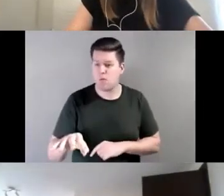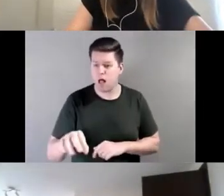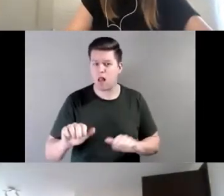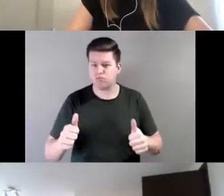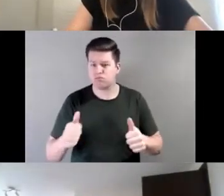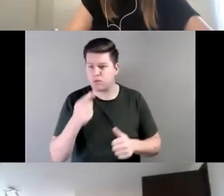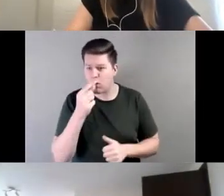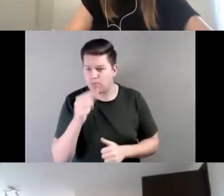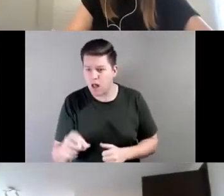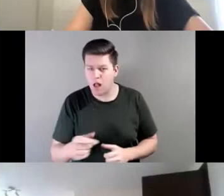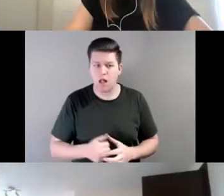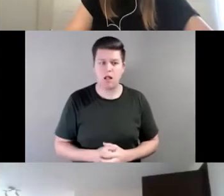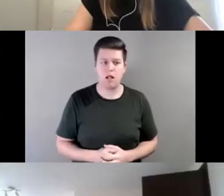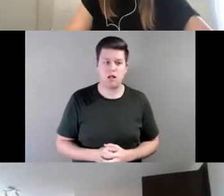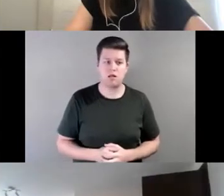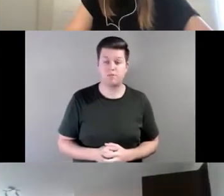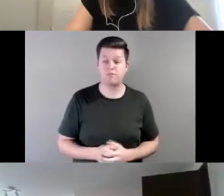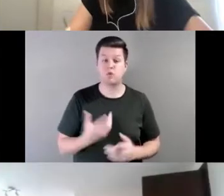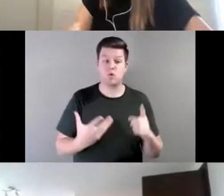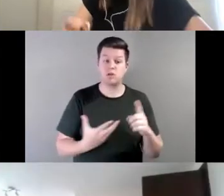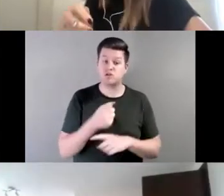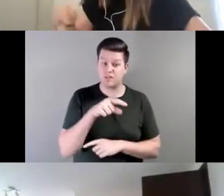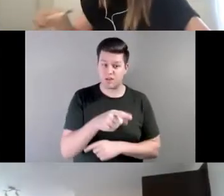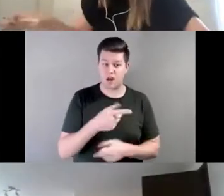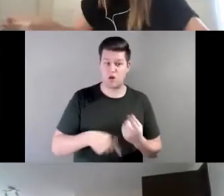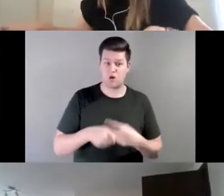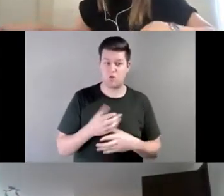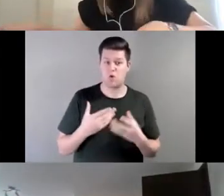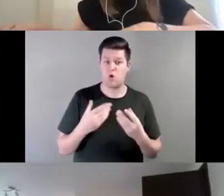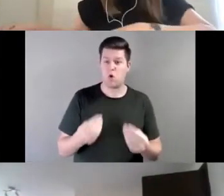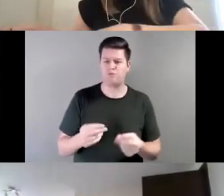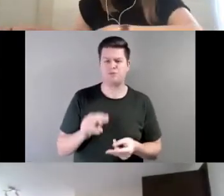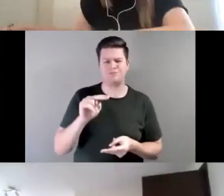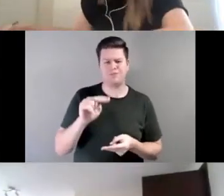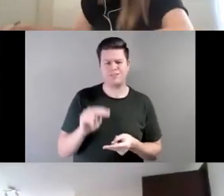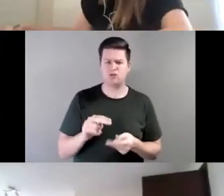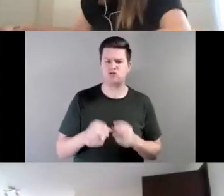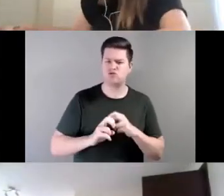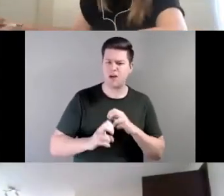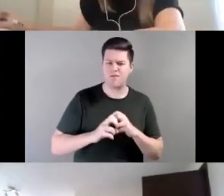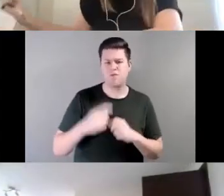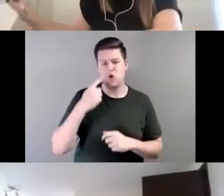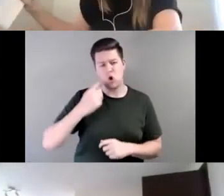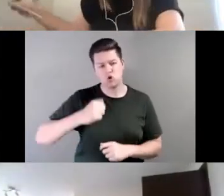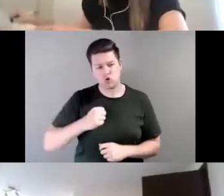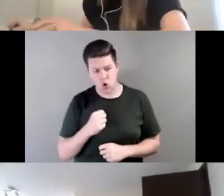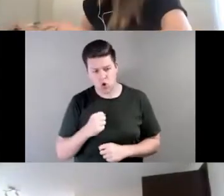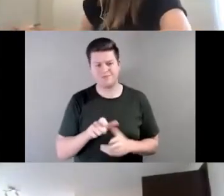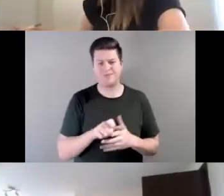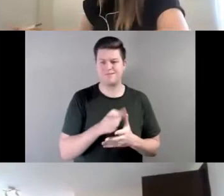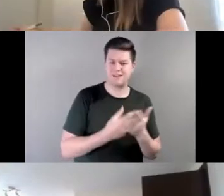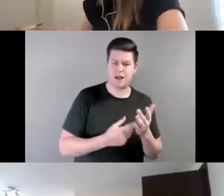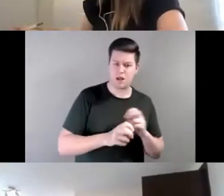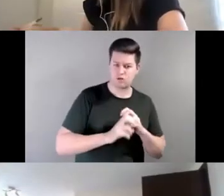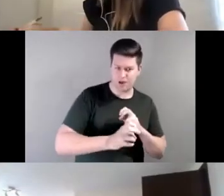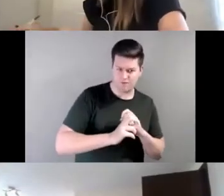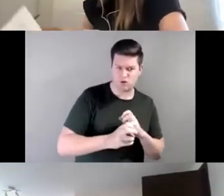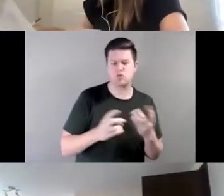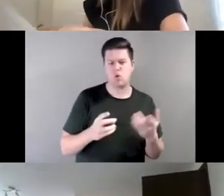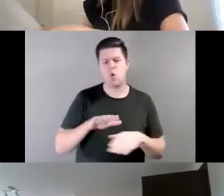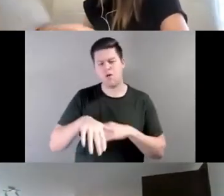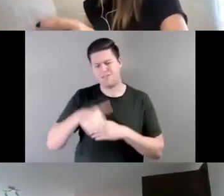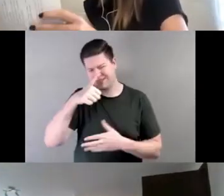this, we offer concessionary travel for young Scots, disabled travellers, over 60s and ferry passengers as